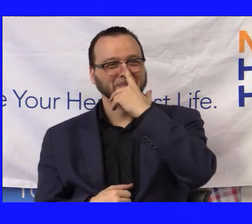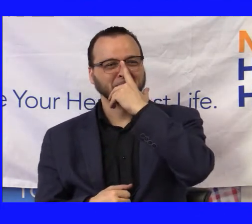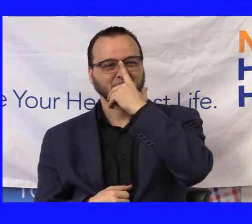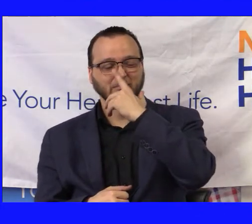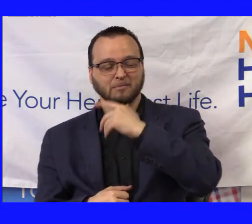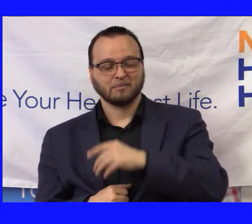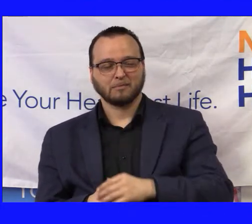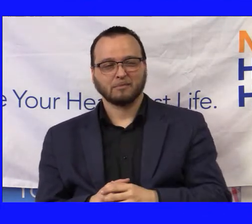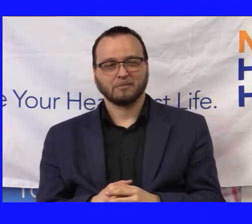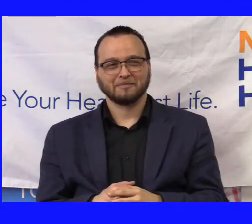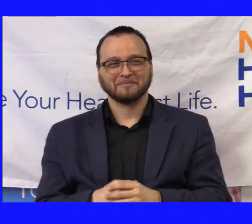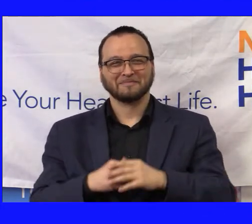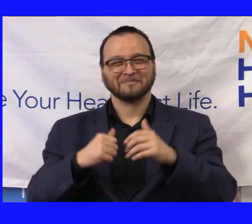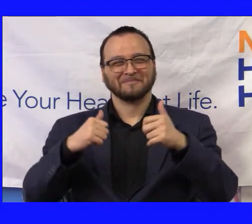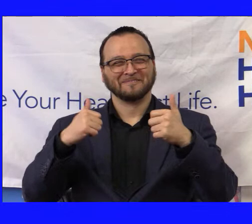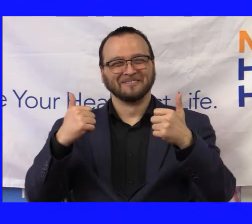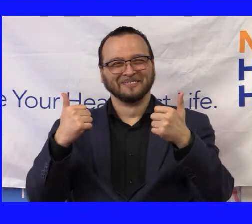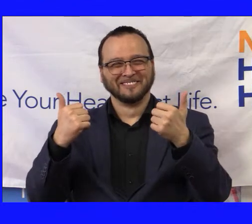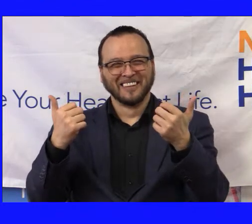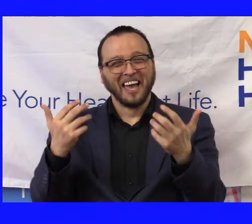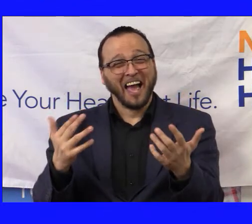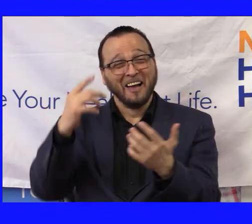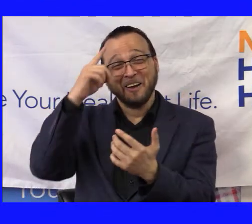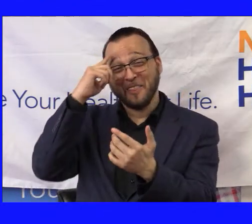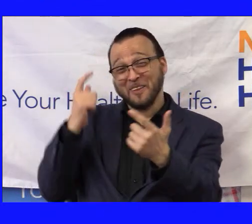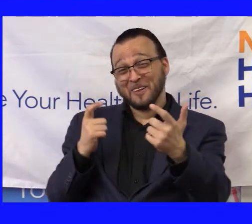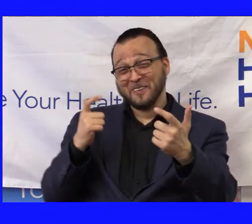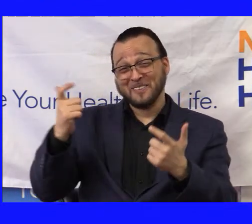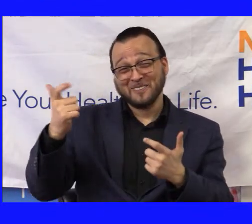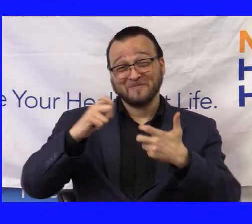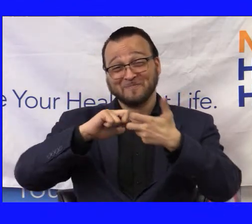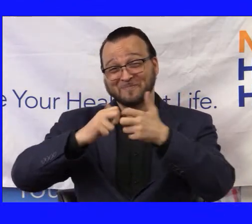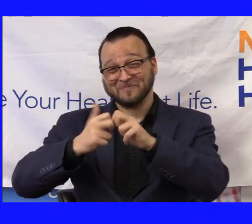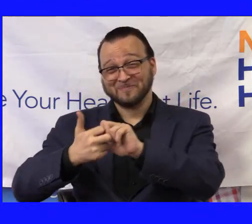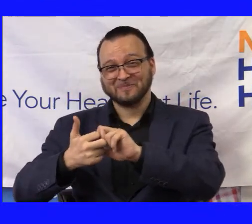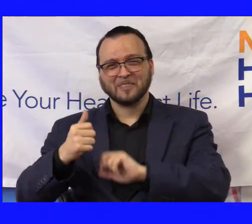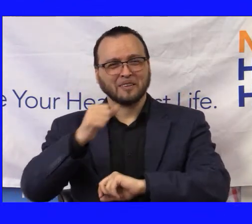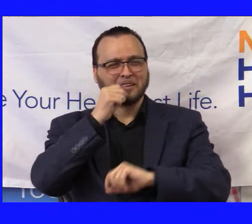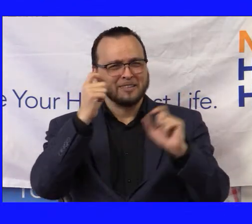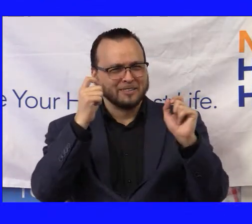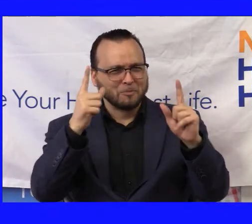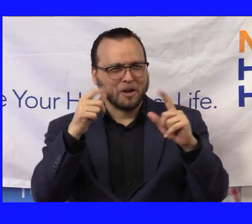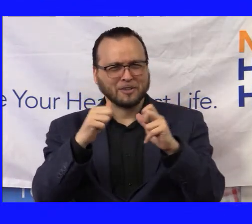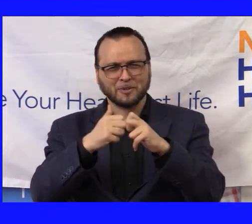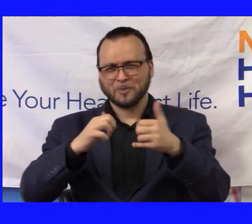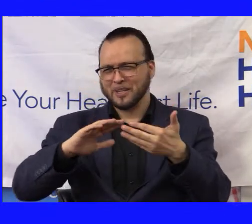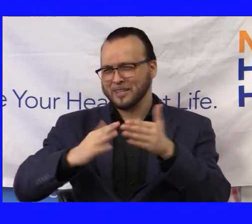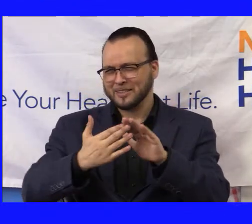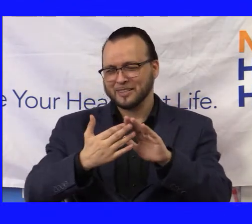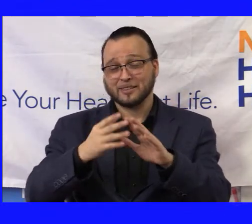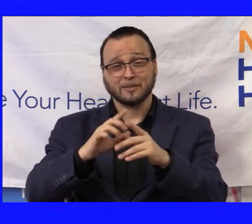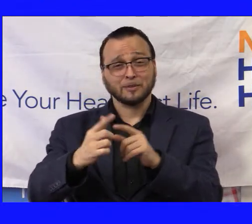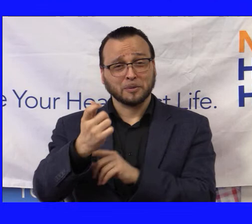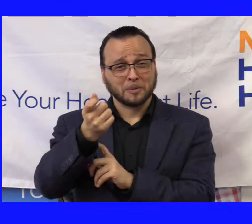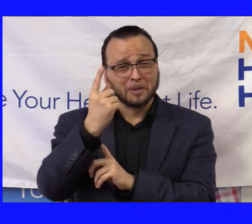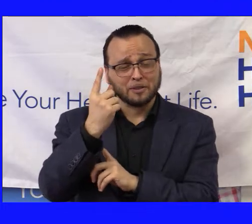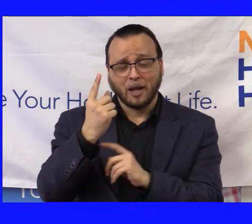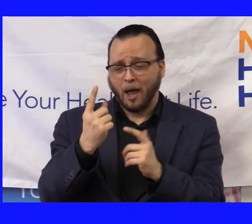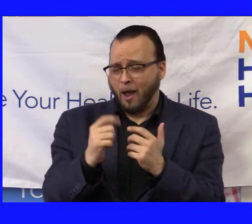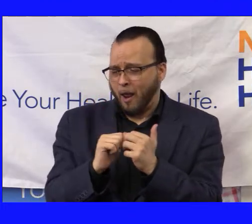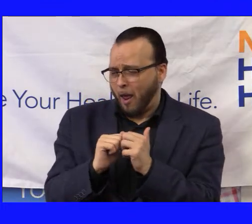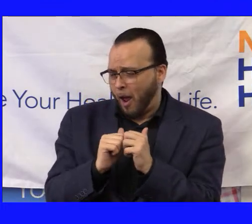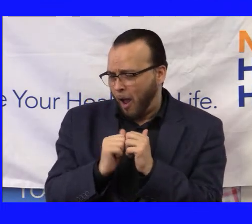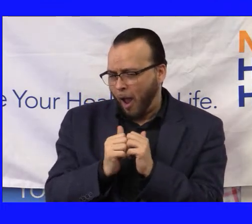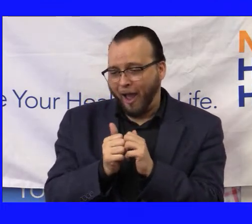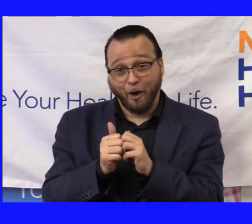Thank you. I think the big issues, not surprising, with the city is sort of understanding how